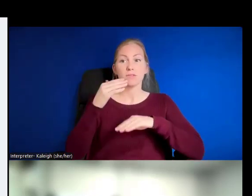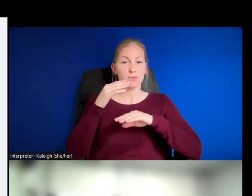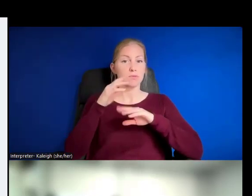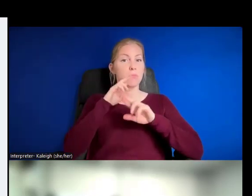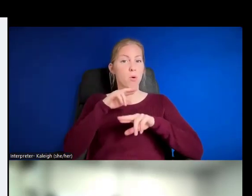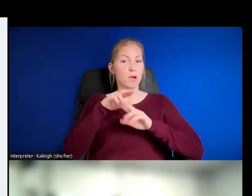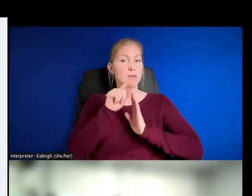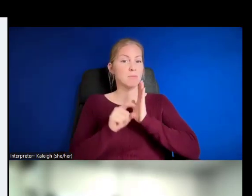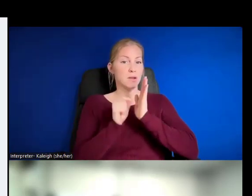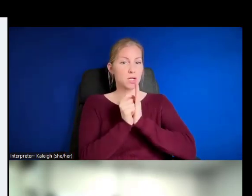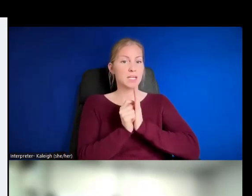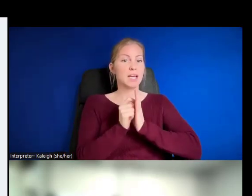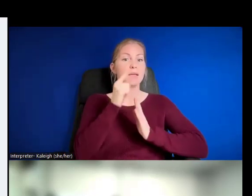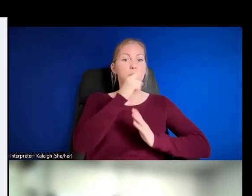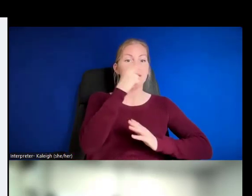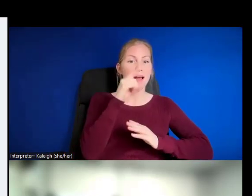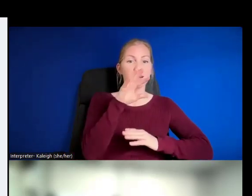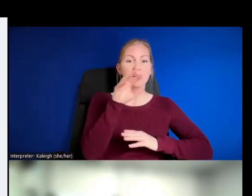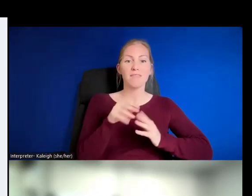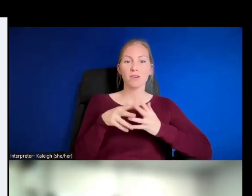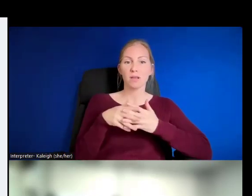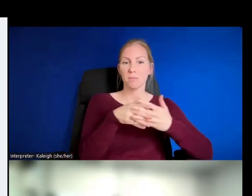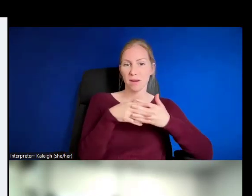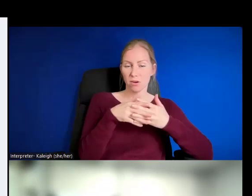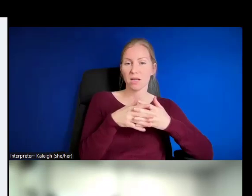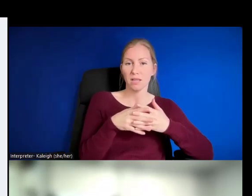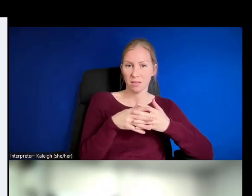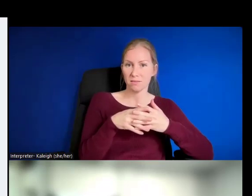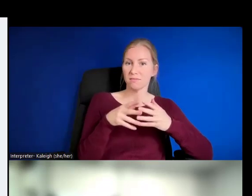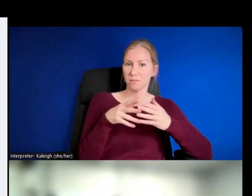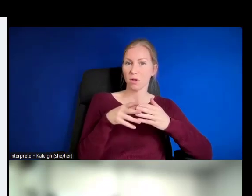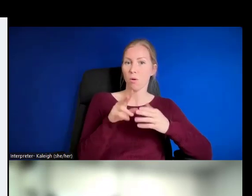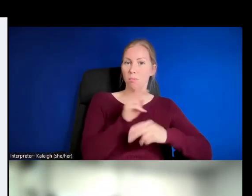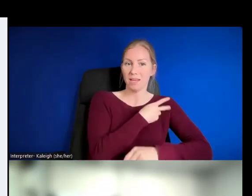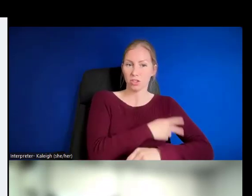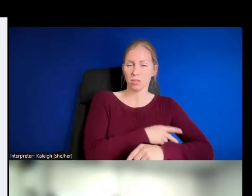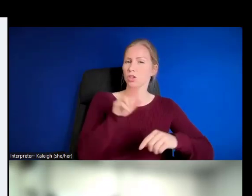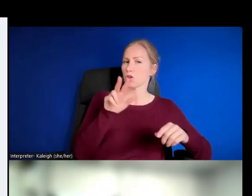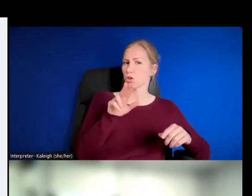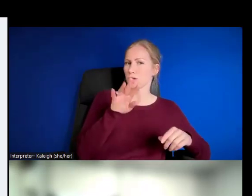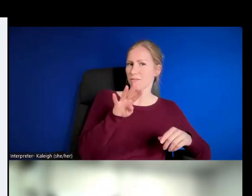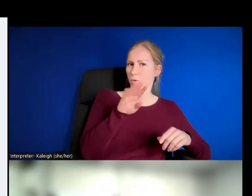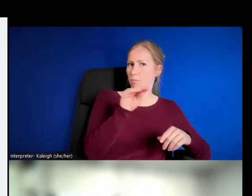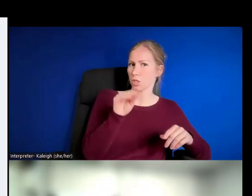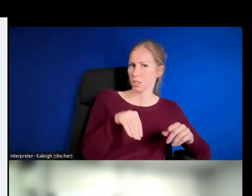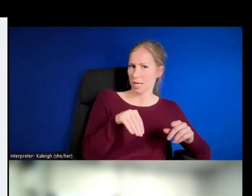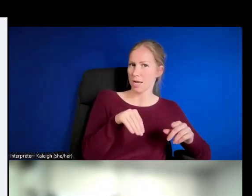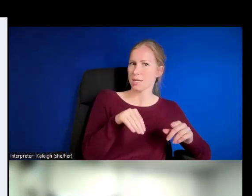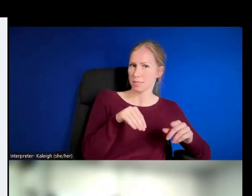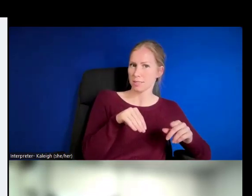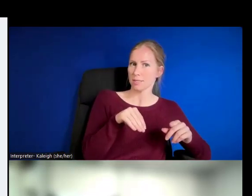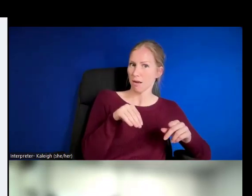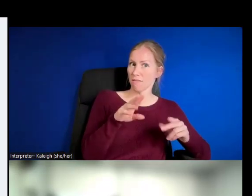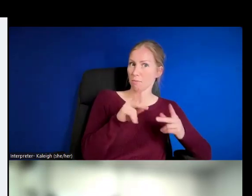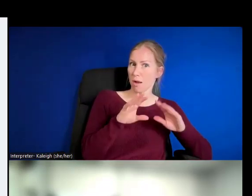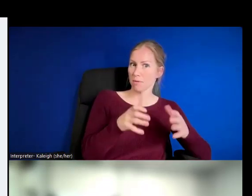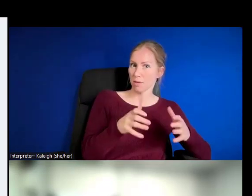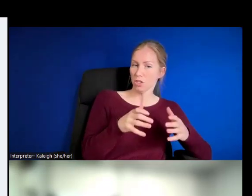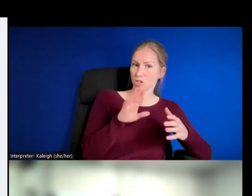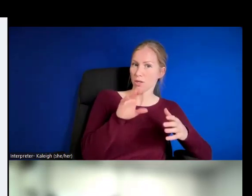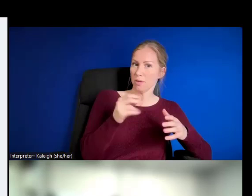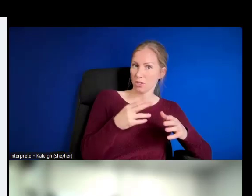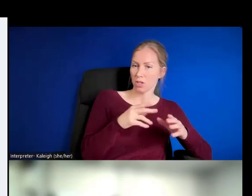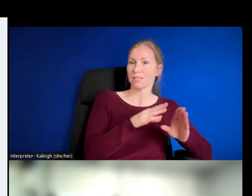with 34% of the Bridgewater population received 41% of administrations and made